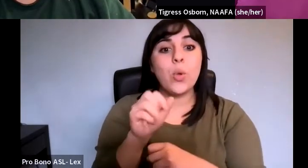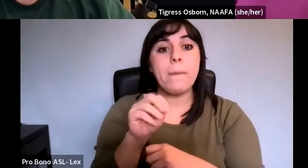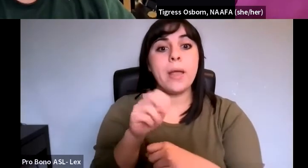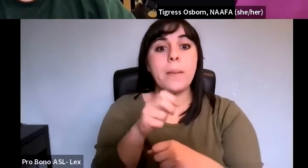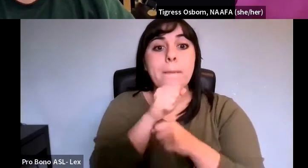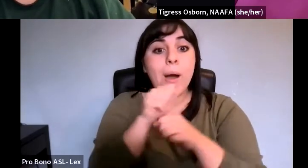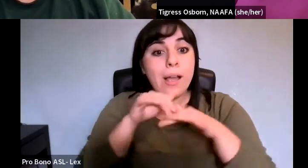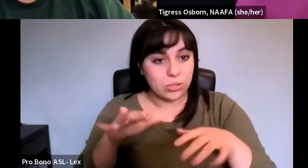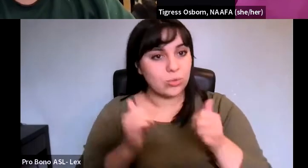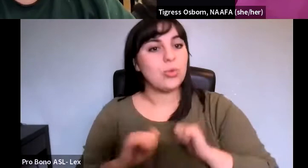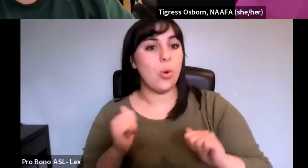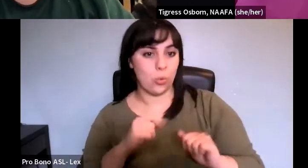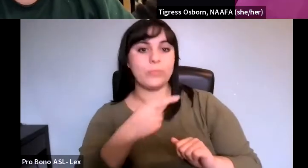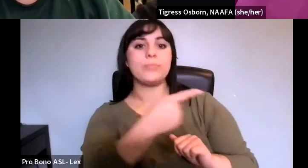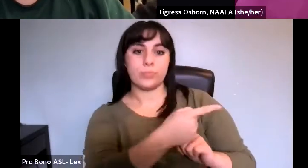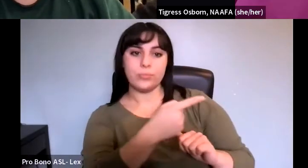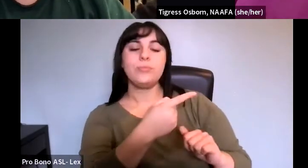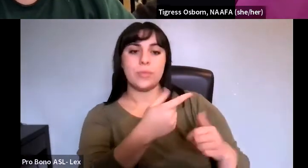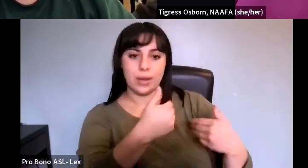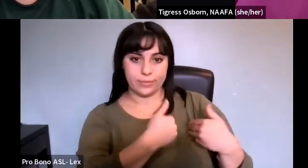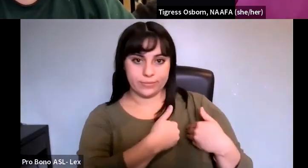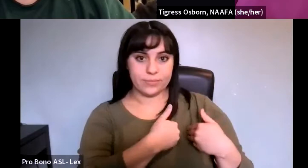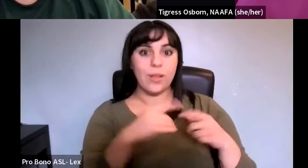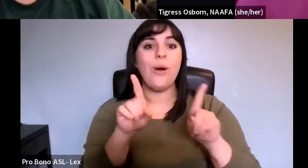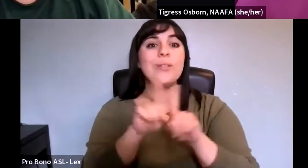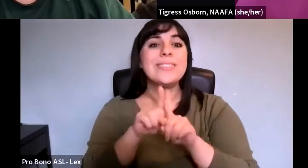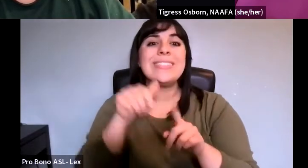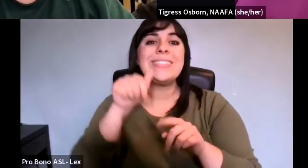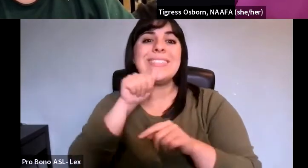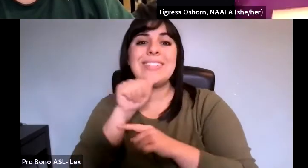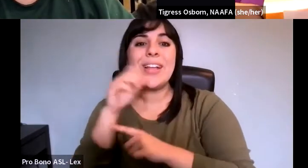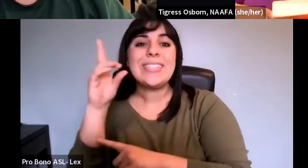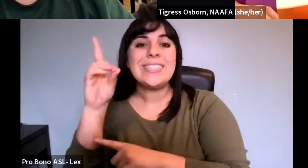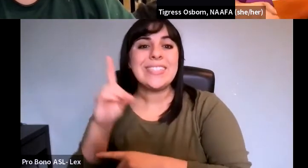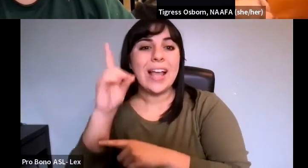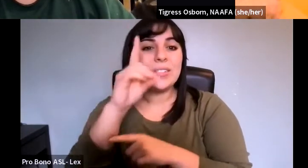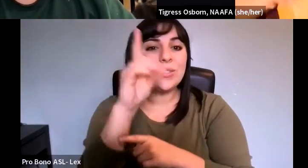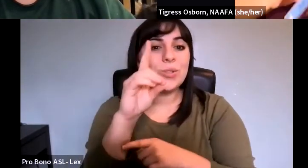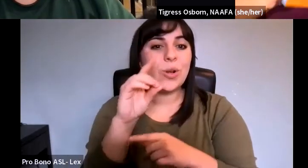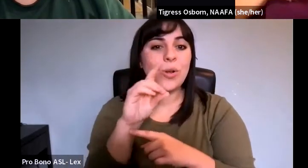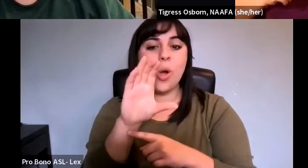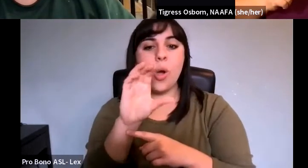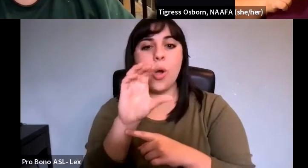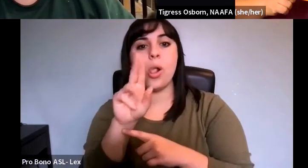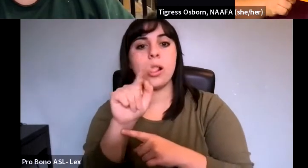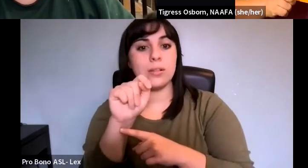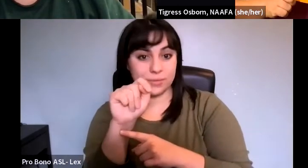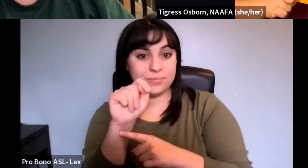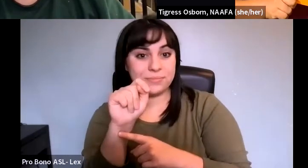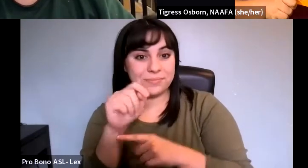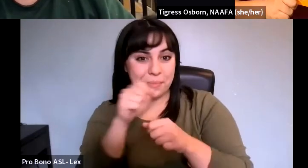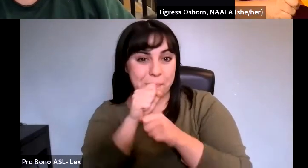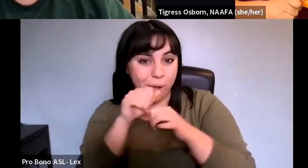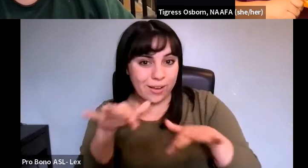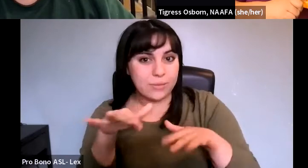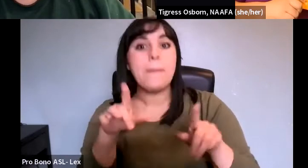You, and Secret Dinosaur Cult podcast. This is her first book, Happy Fat, which we're gonna talk about